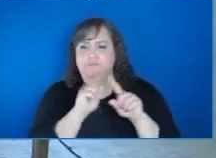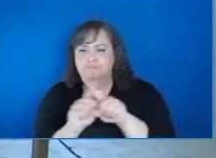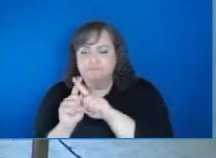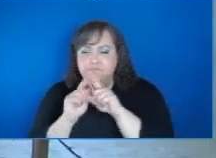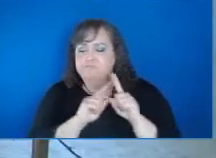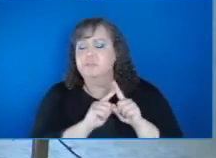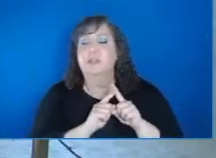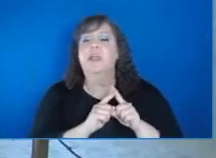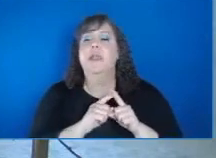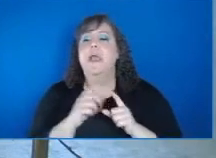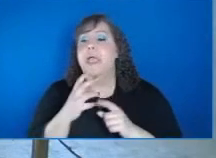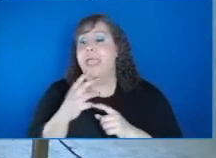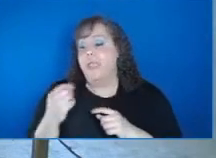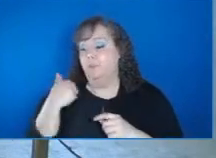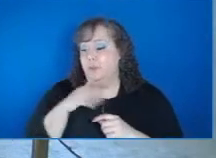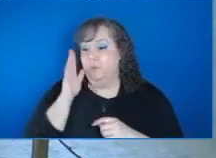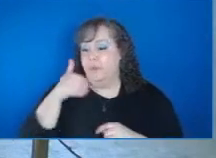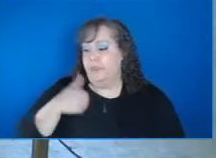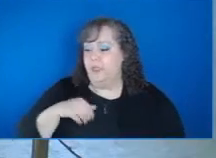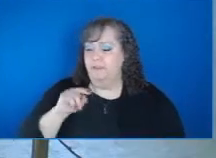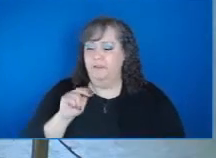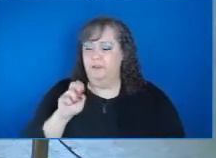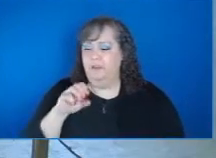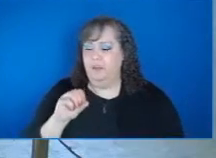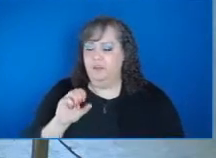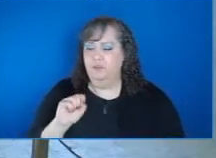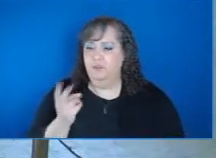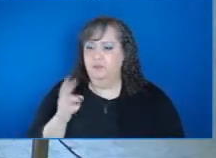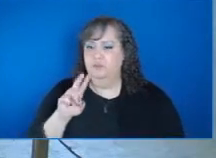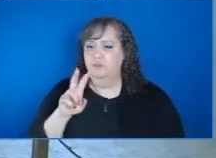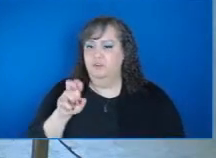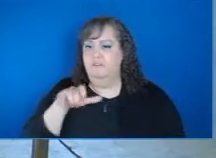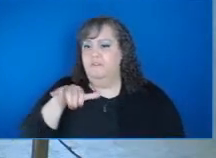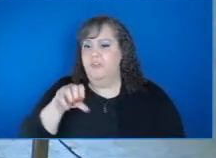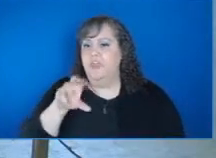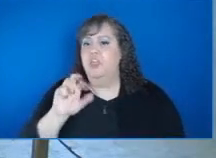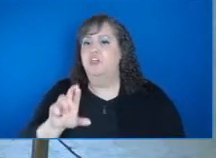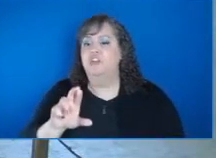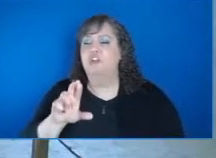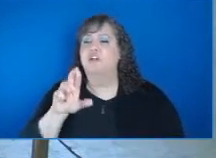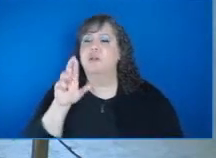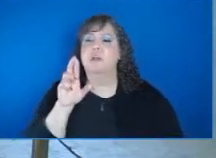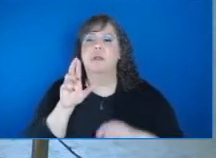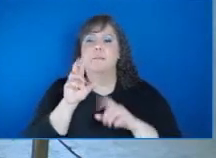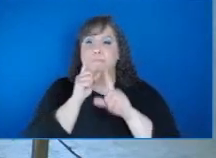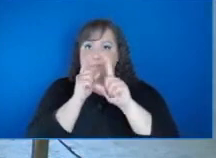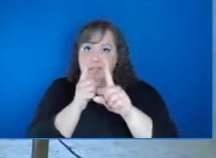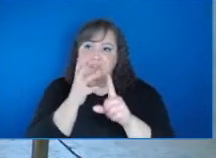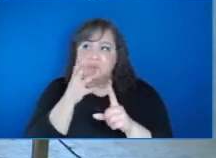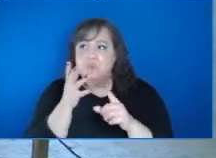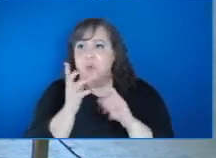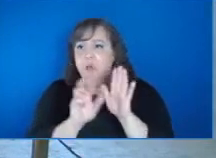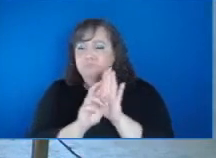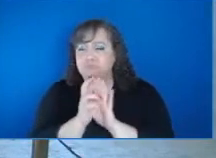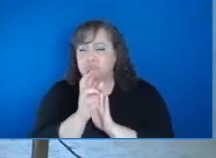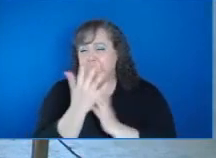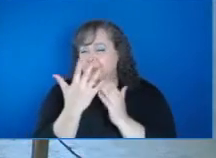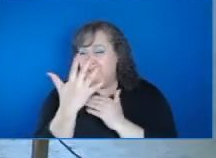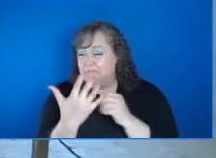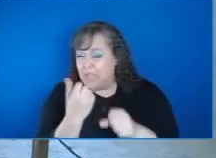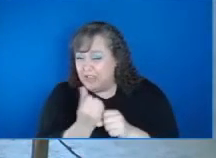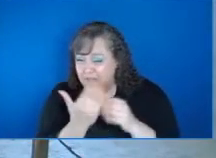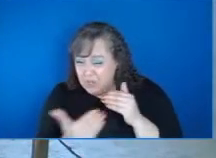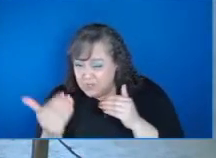launch perhaps in the next 5 years or so. That will be dedicated to searching for those new asteroids. And you do work